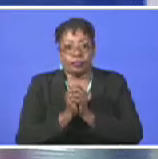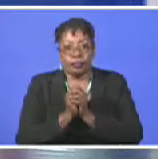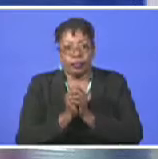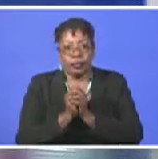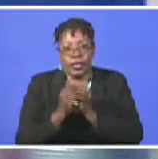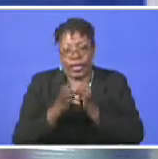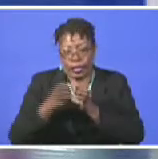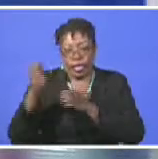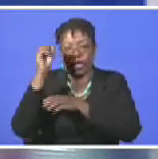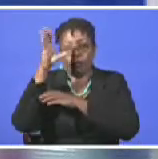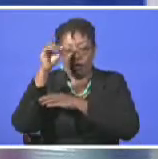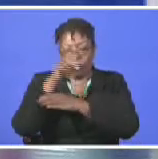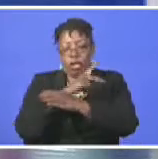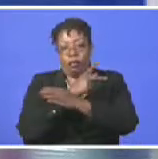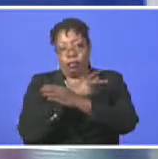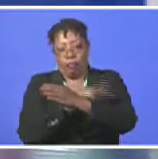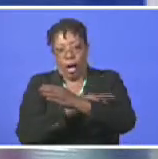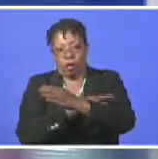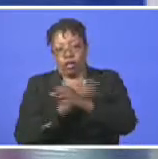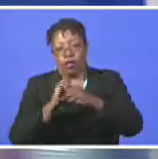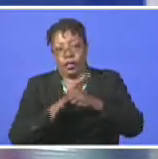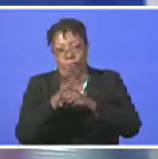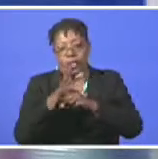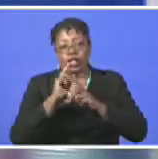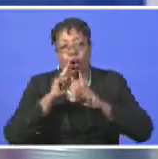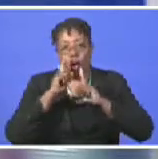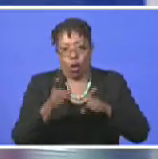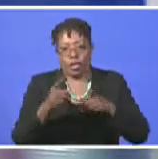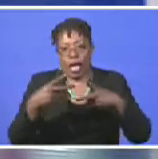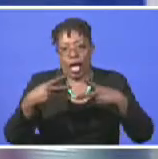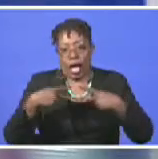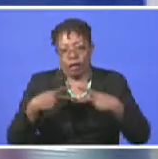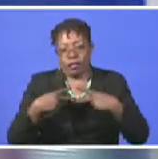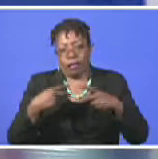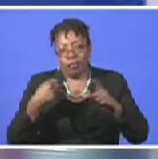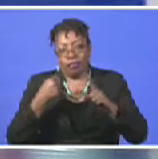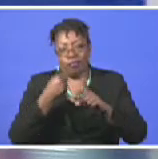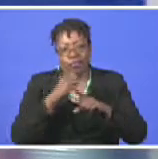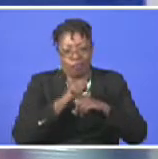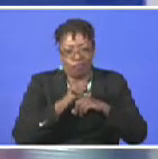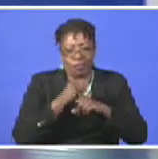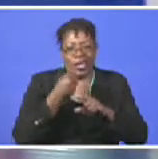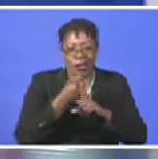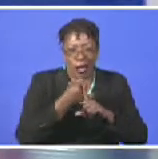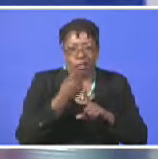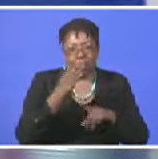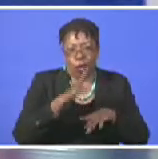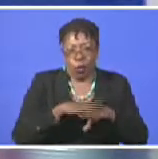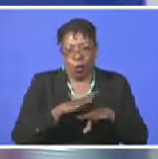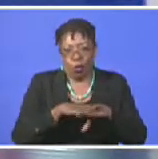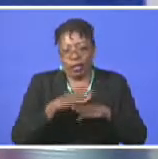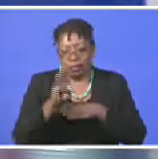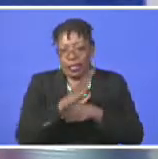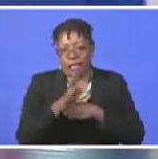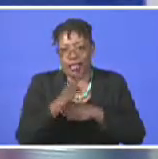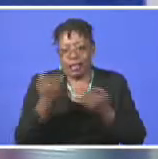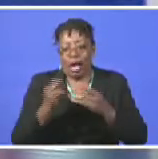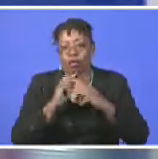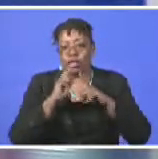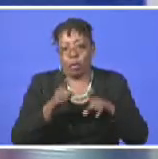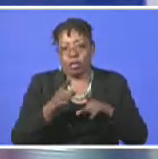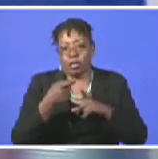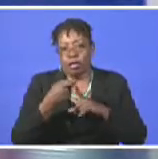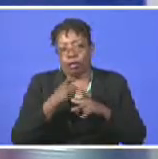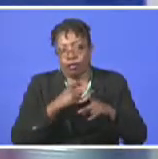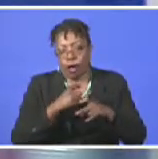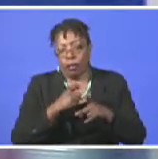Extending the emergency powers, COVID-19 orders does have some impact on the business community. We got this response from the